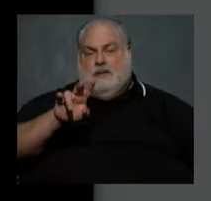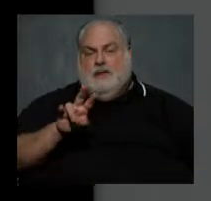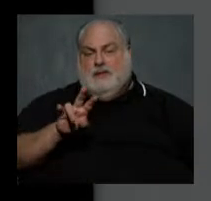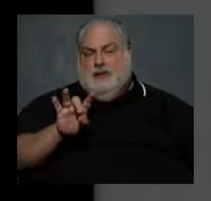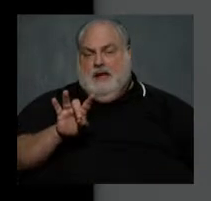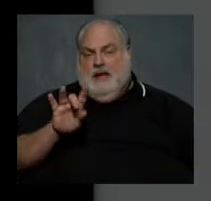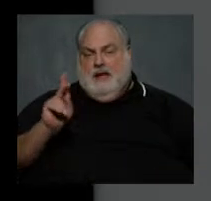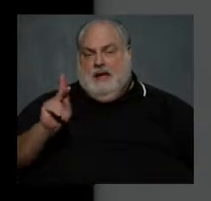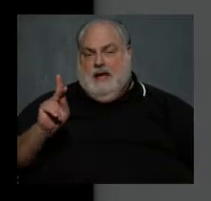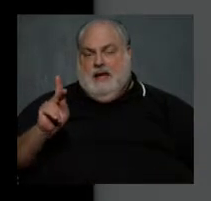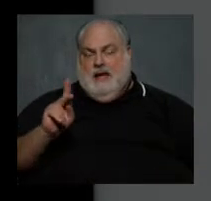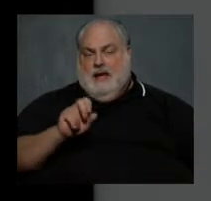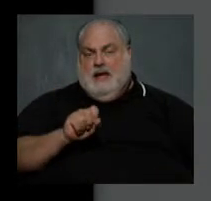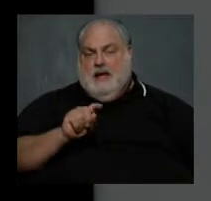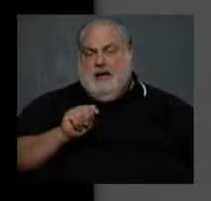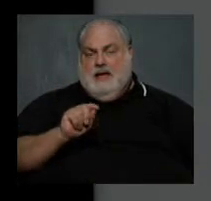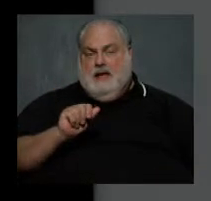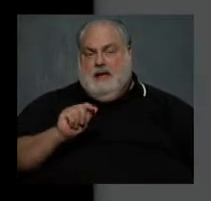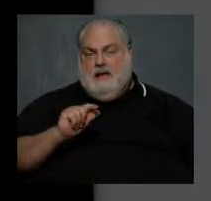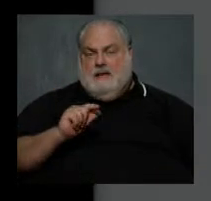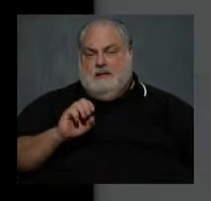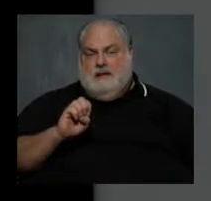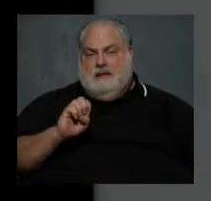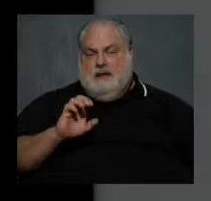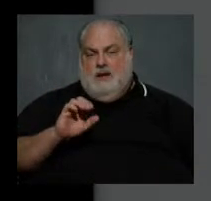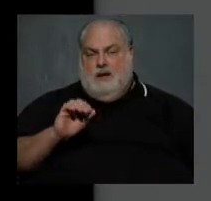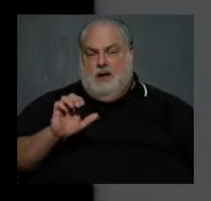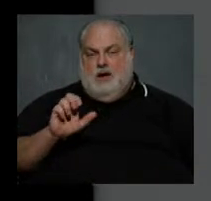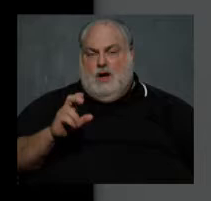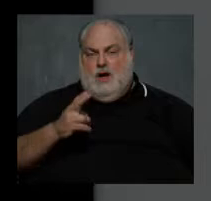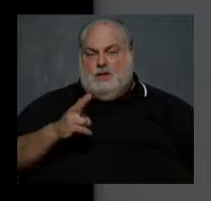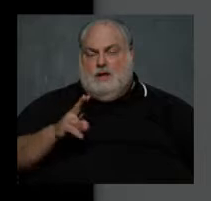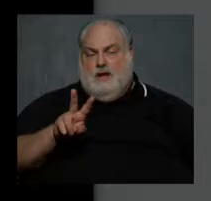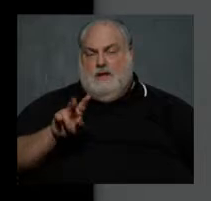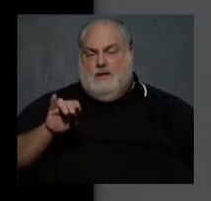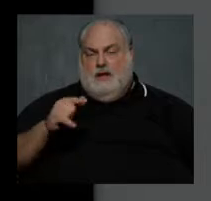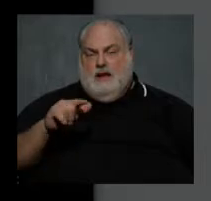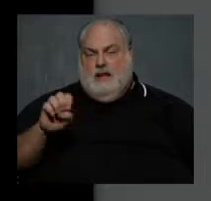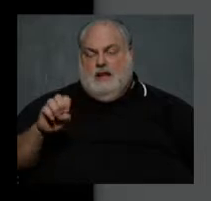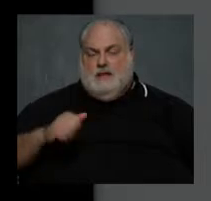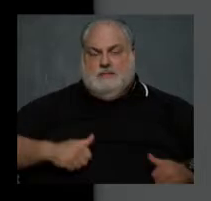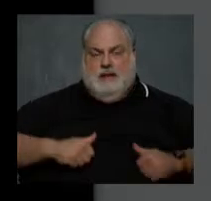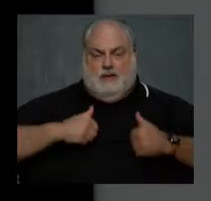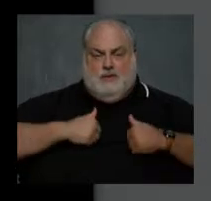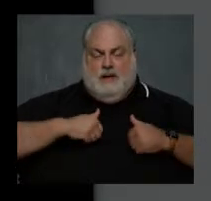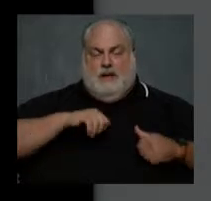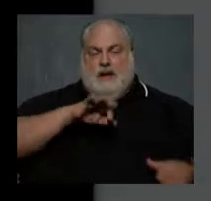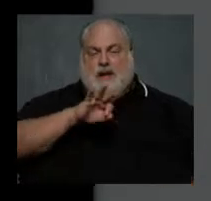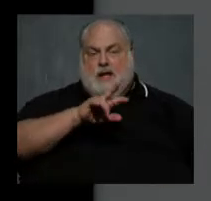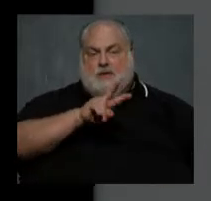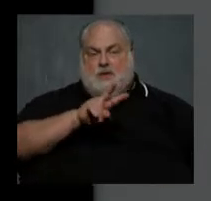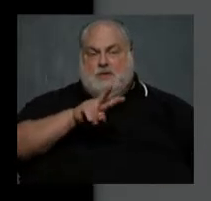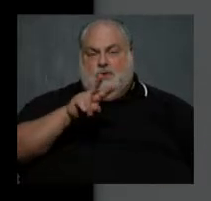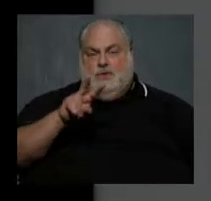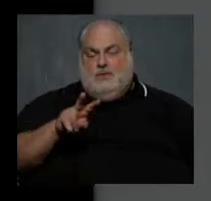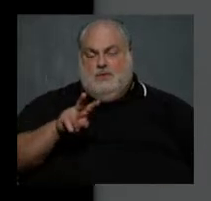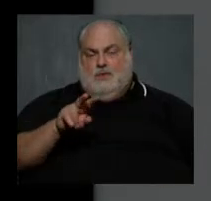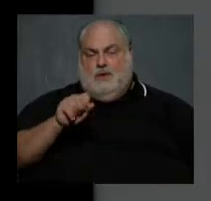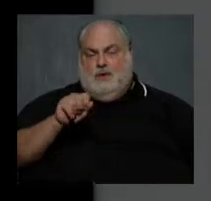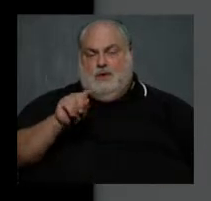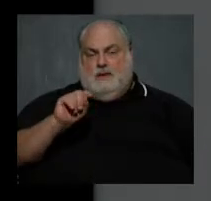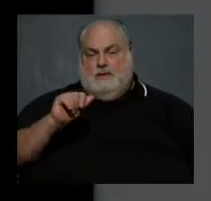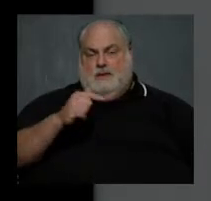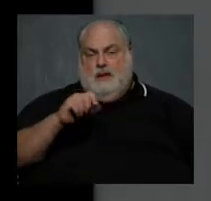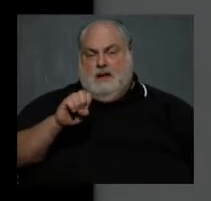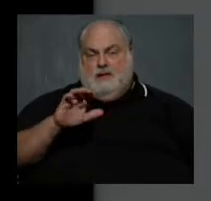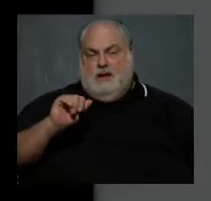Z-6178-K, Stagecoach Village, Lot 1, revised short form POD, located at 9222 Stagecoach Road. Staff